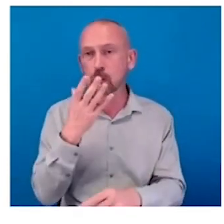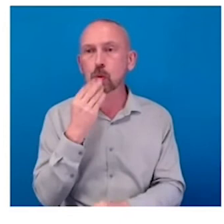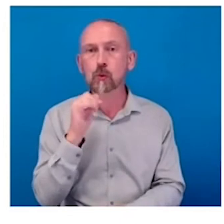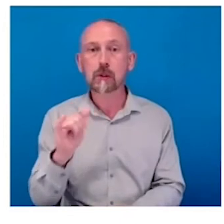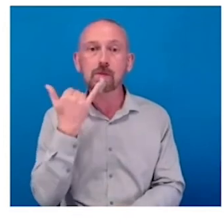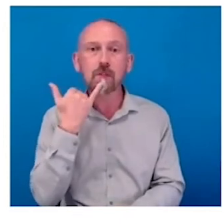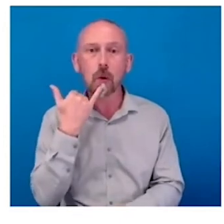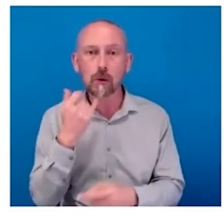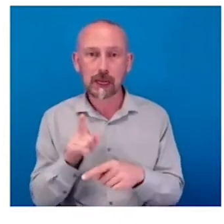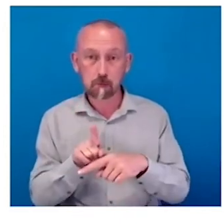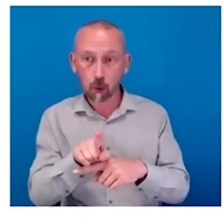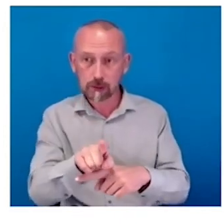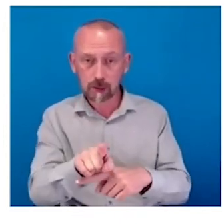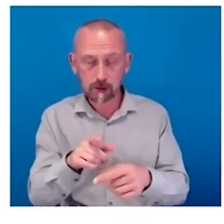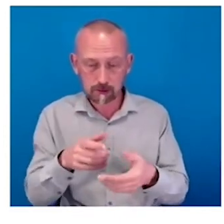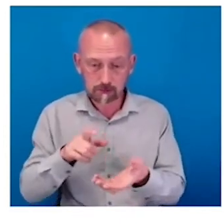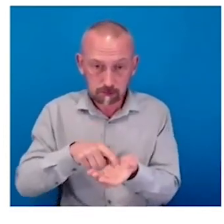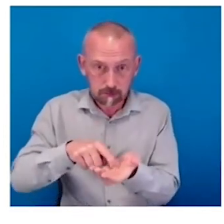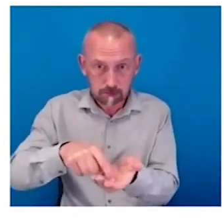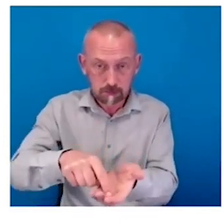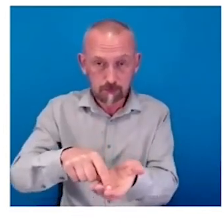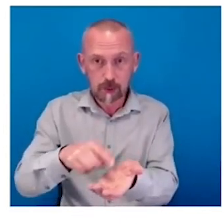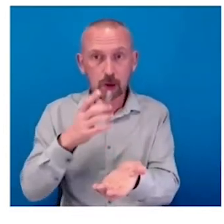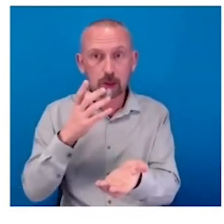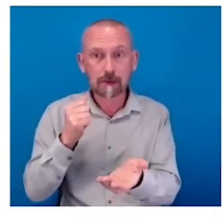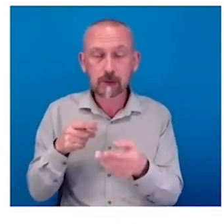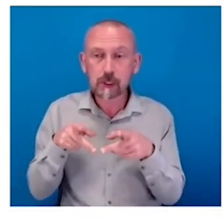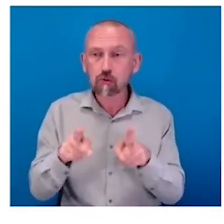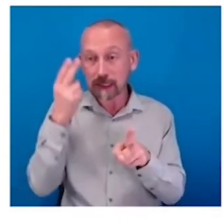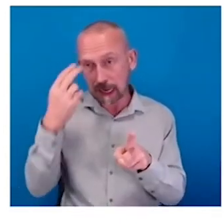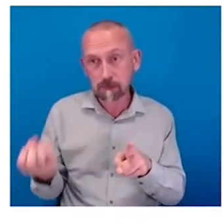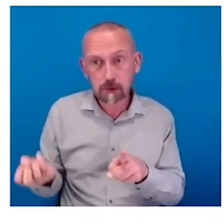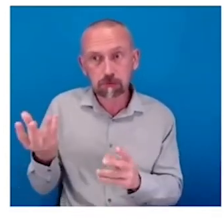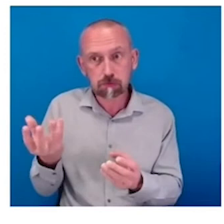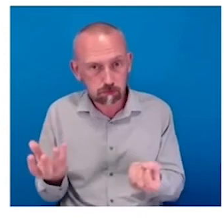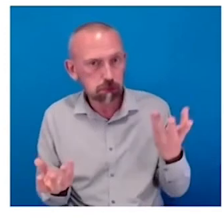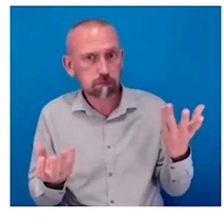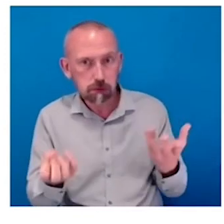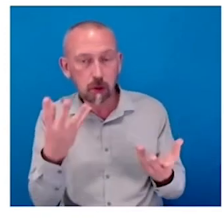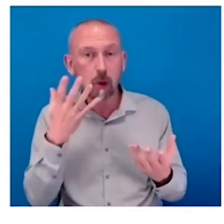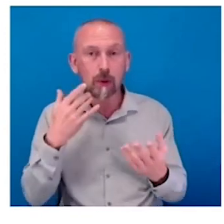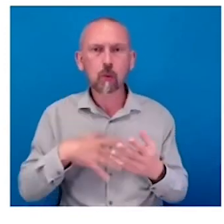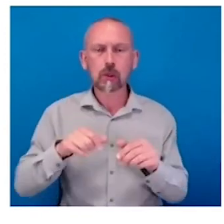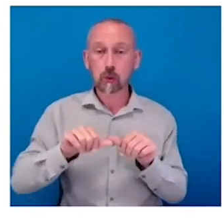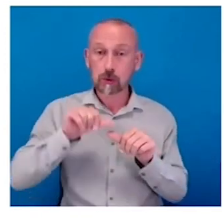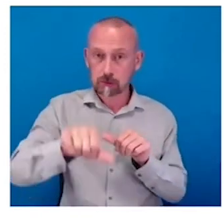called out as you turn. When facing the street you want to go down, tap Go to advance to the next intersection.